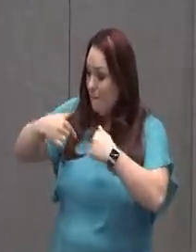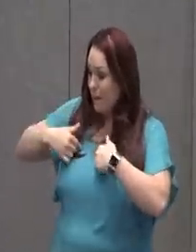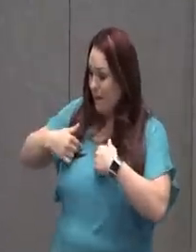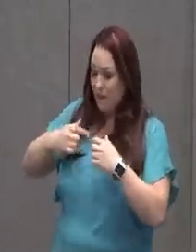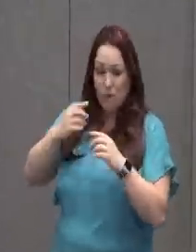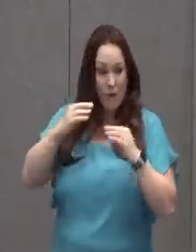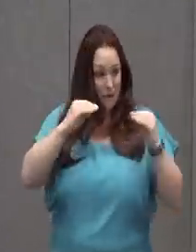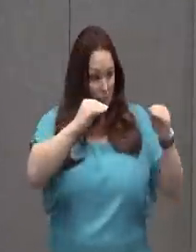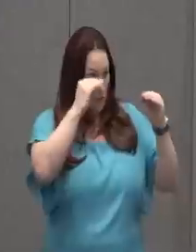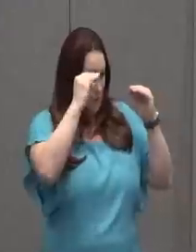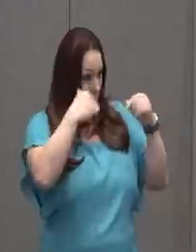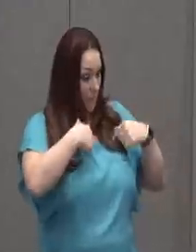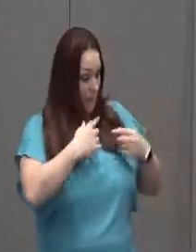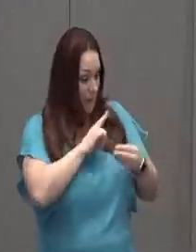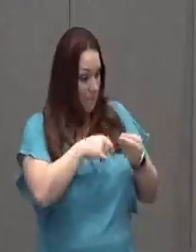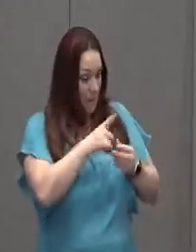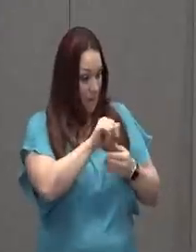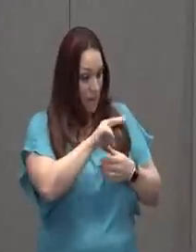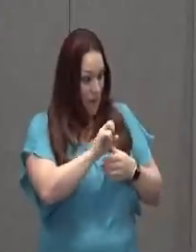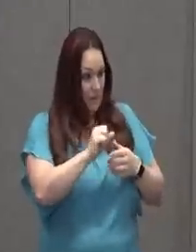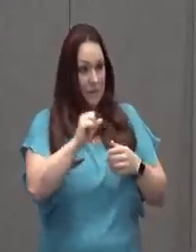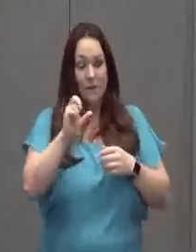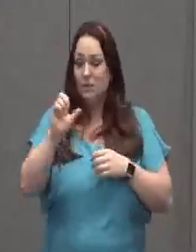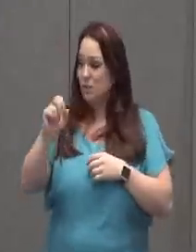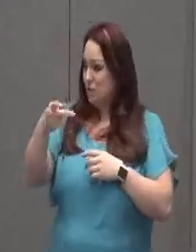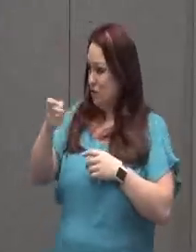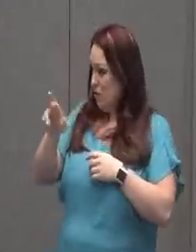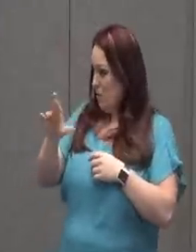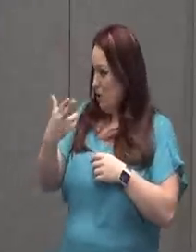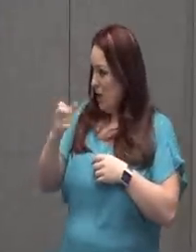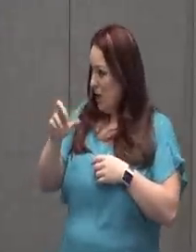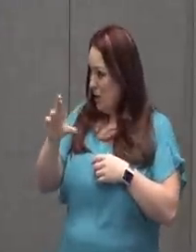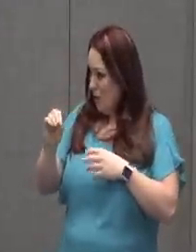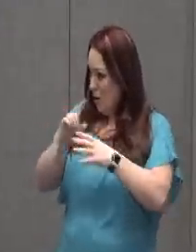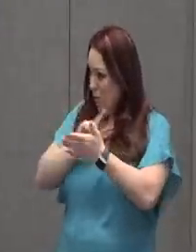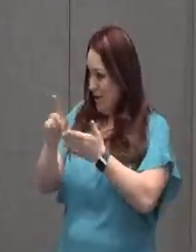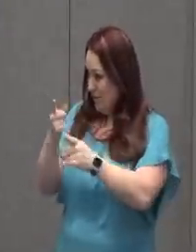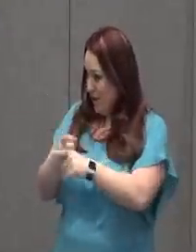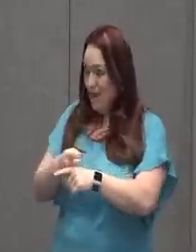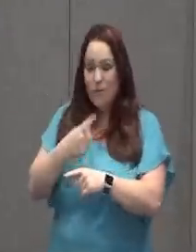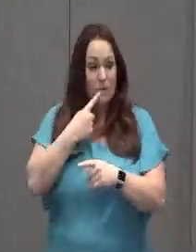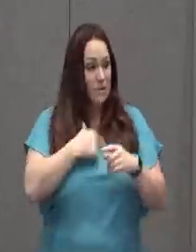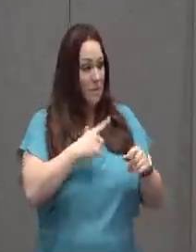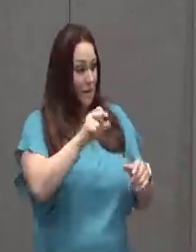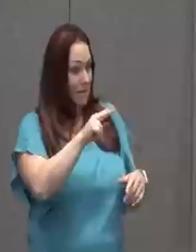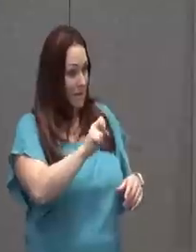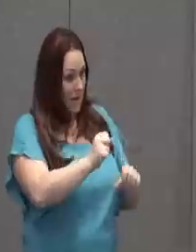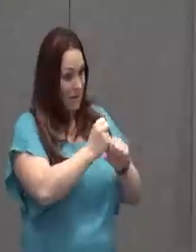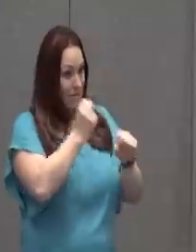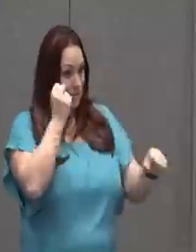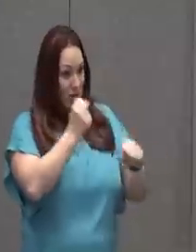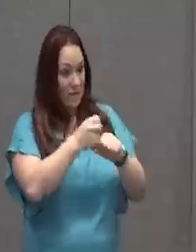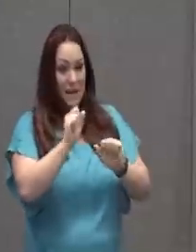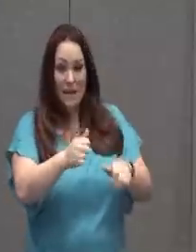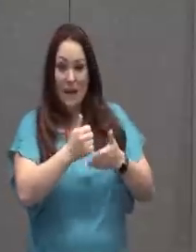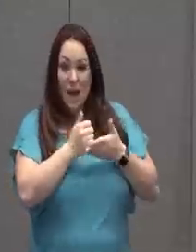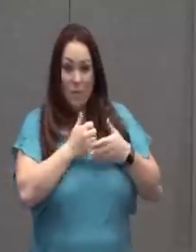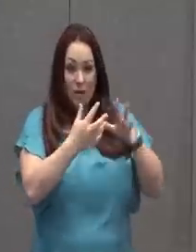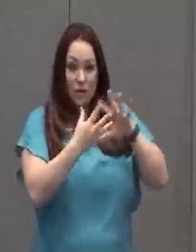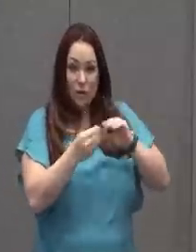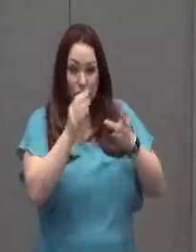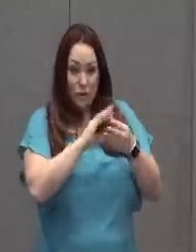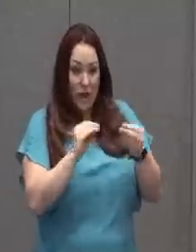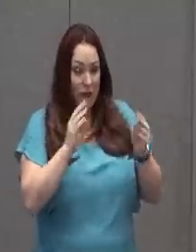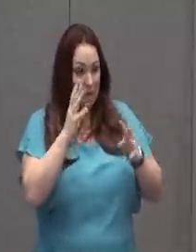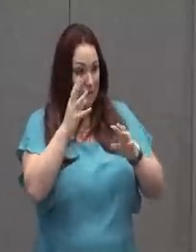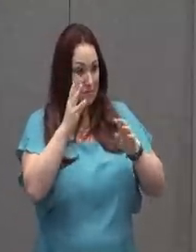our superhero unit. Yeah, we learned about lines. We did stretches. And you were telling me how all these different lines can, you know, help me create a story and